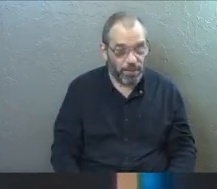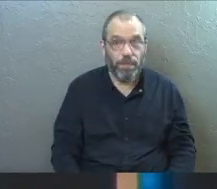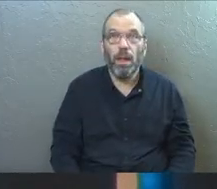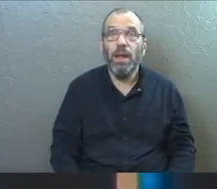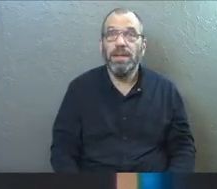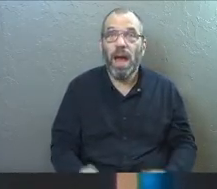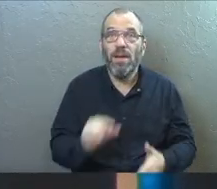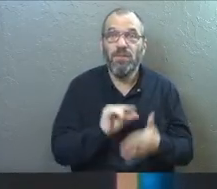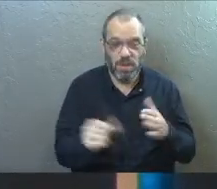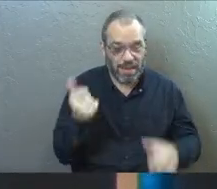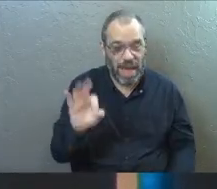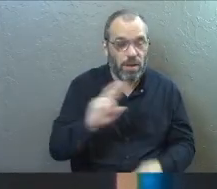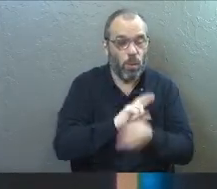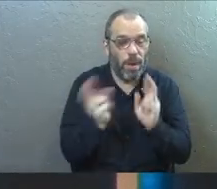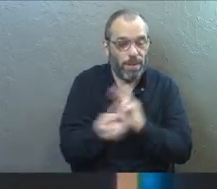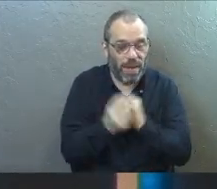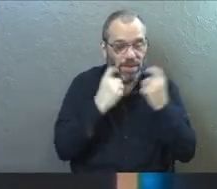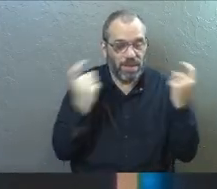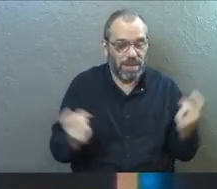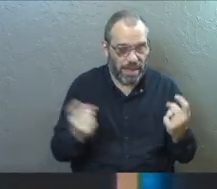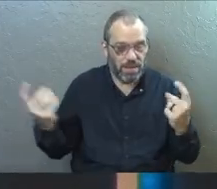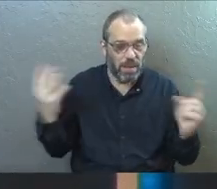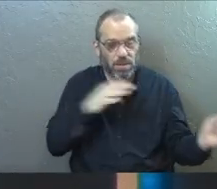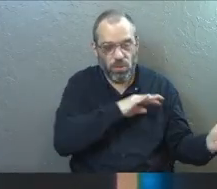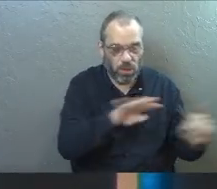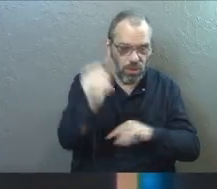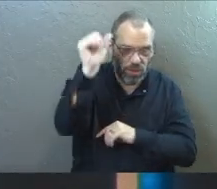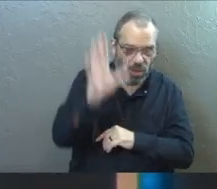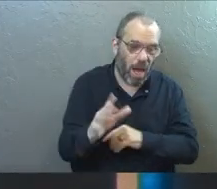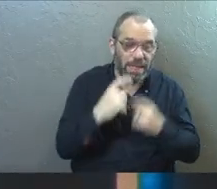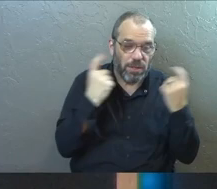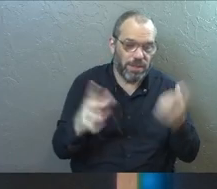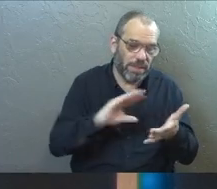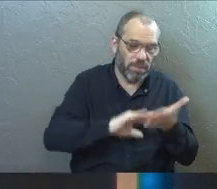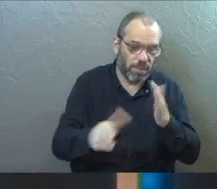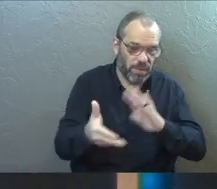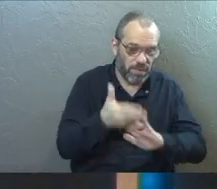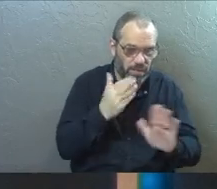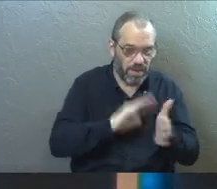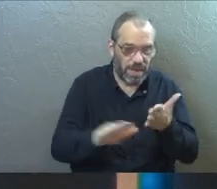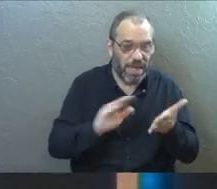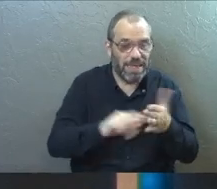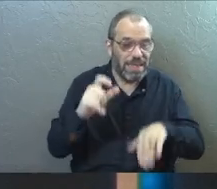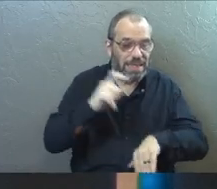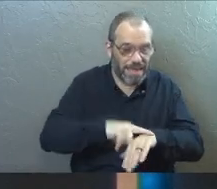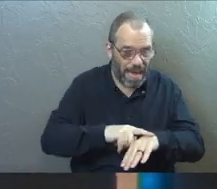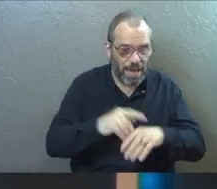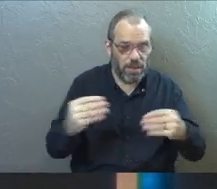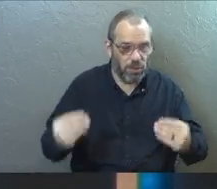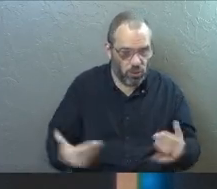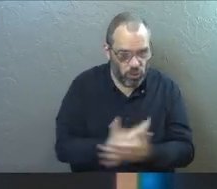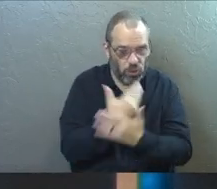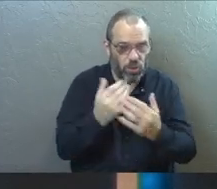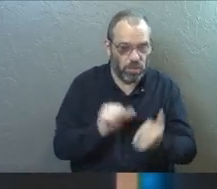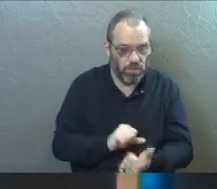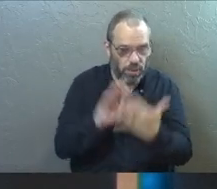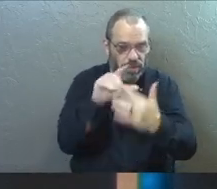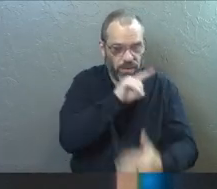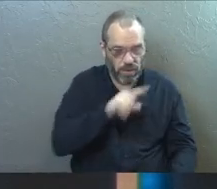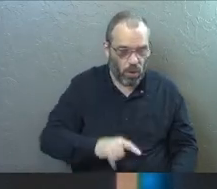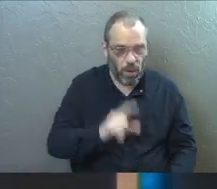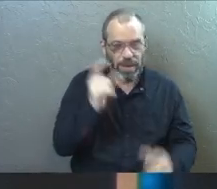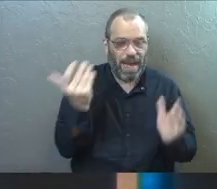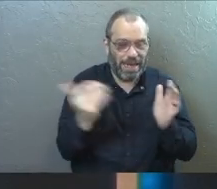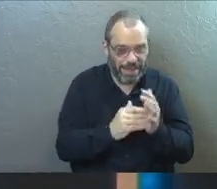now, verse 19, repent of your sins and turn to God so that your sins may be wiped out. Then times of refreshment will come from the presence of the Lord, and he